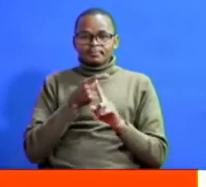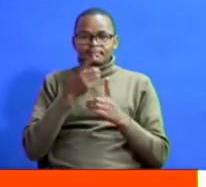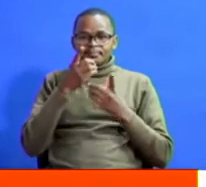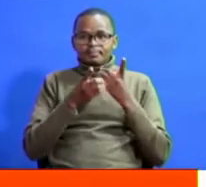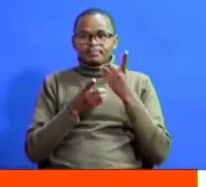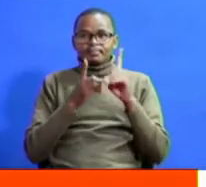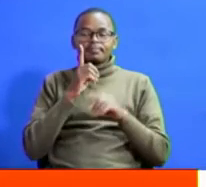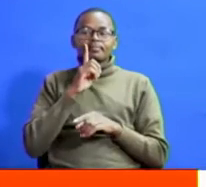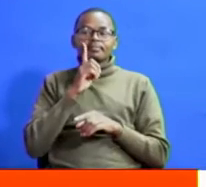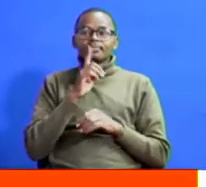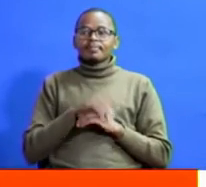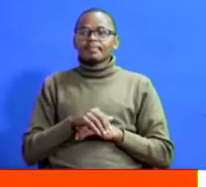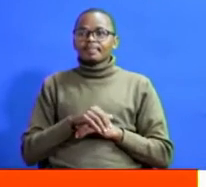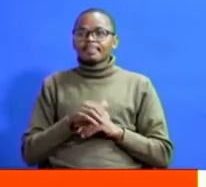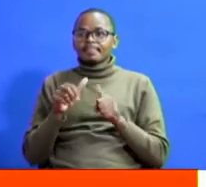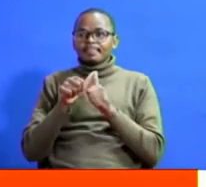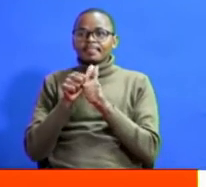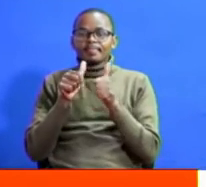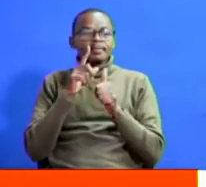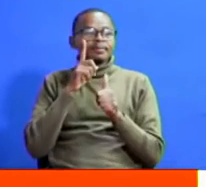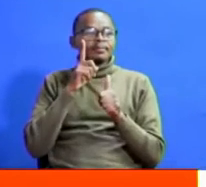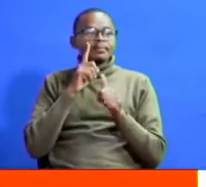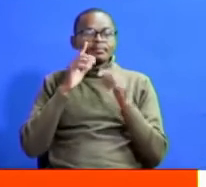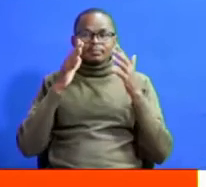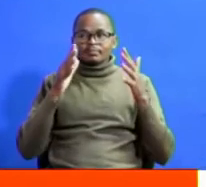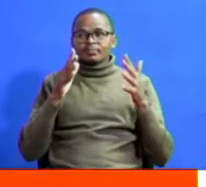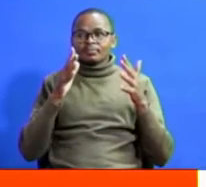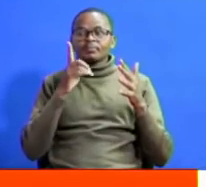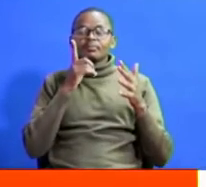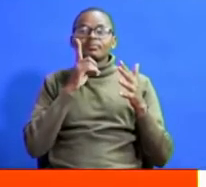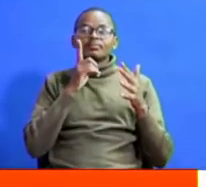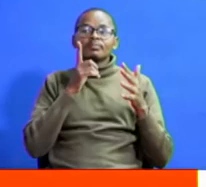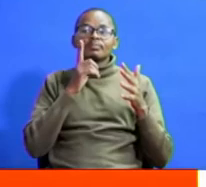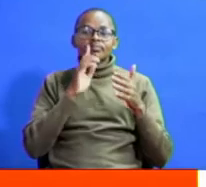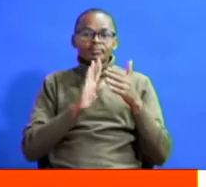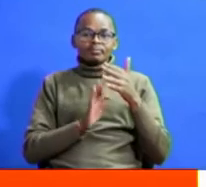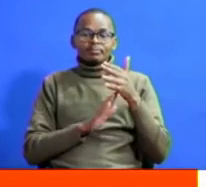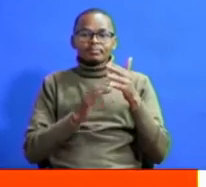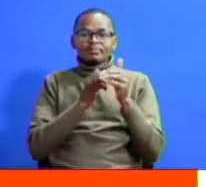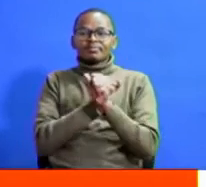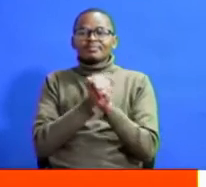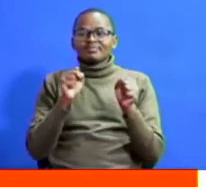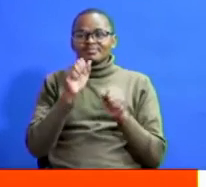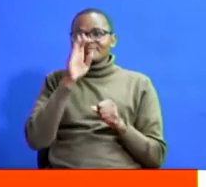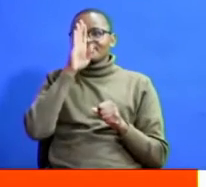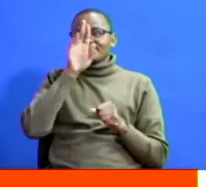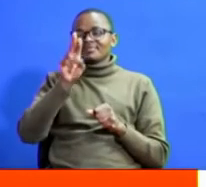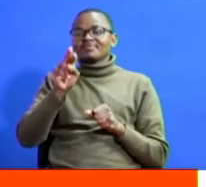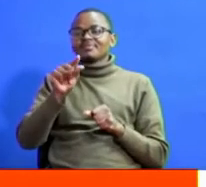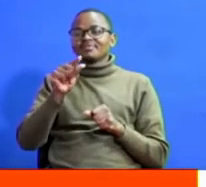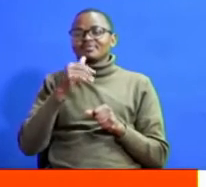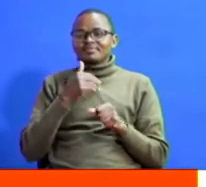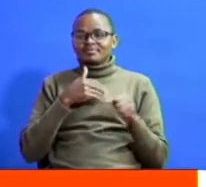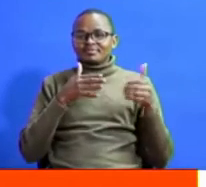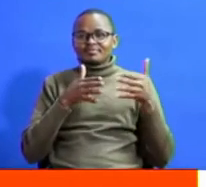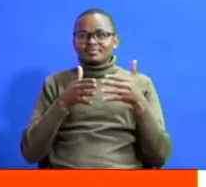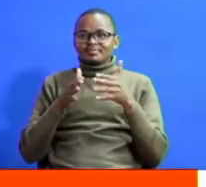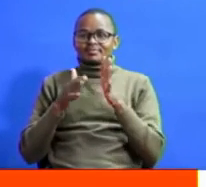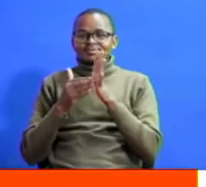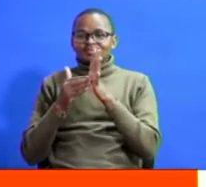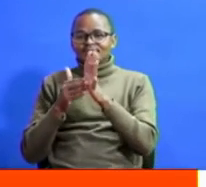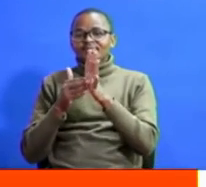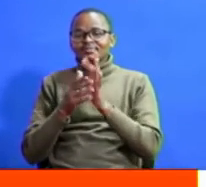of tomorrow? Well, tomorrow is a great day to have our deputy presidents being having a chance to express